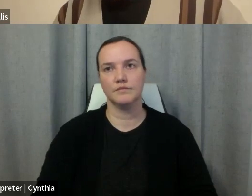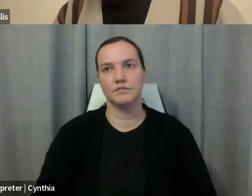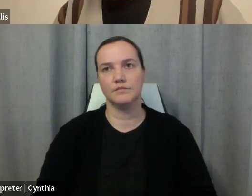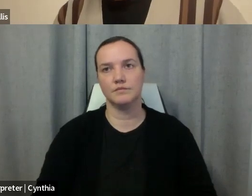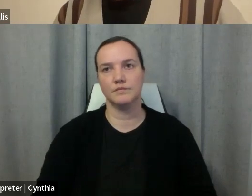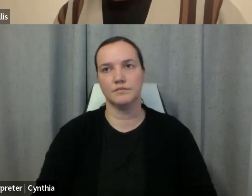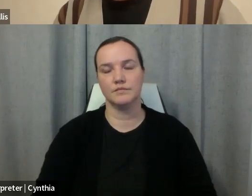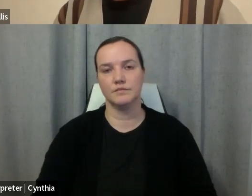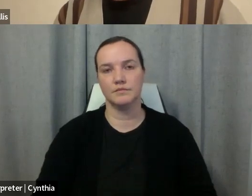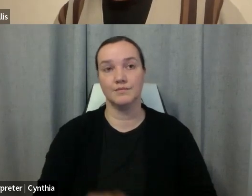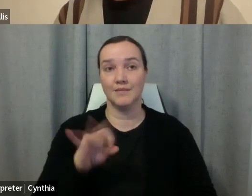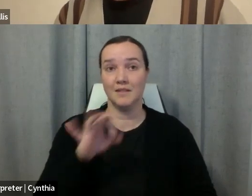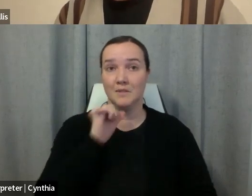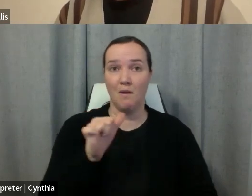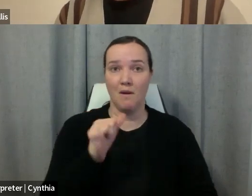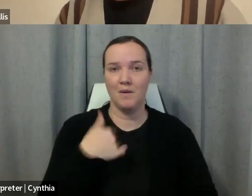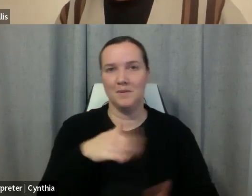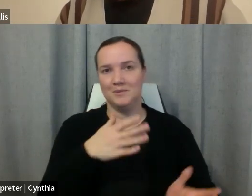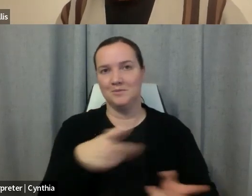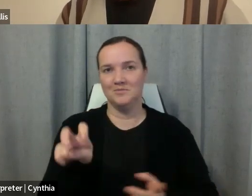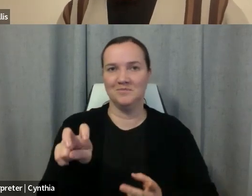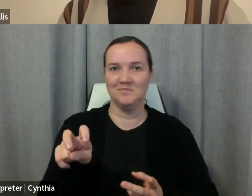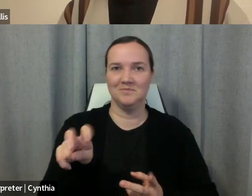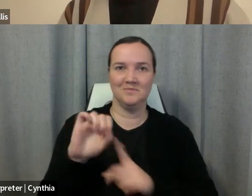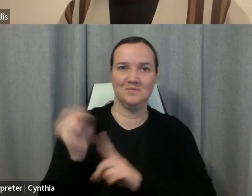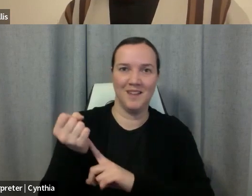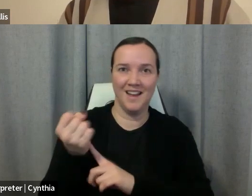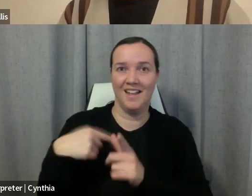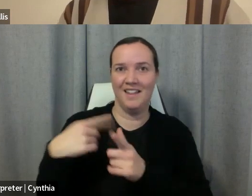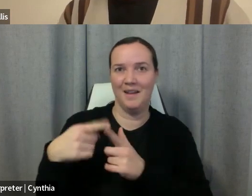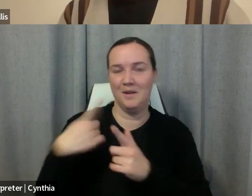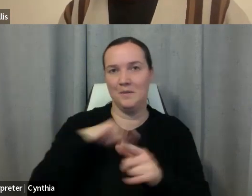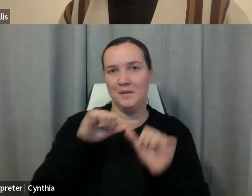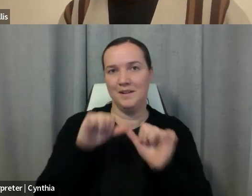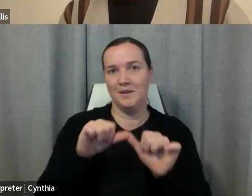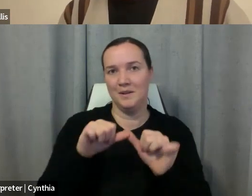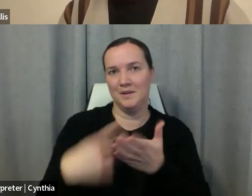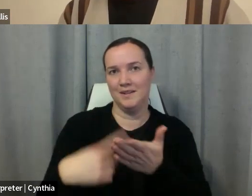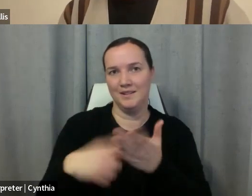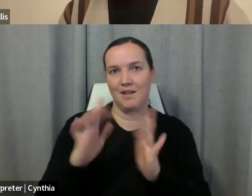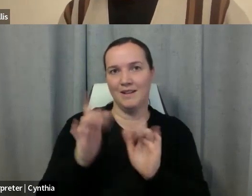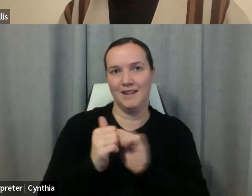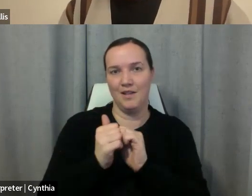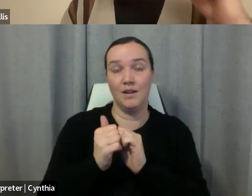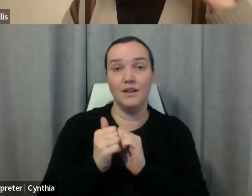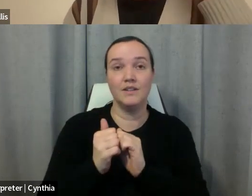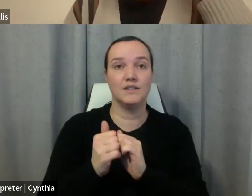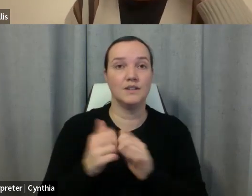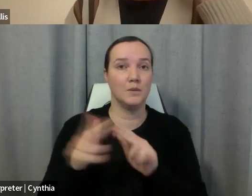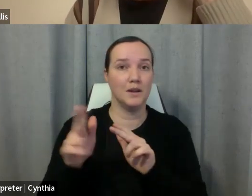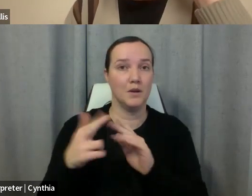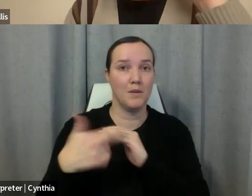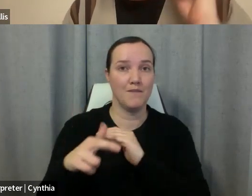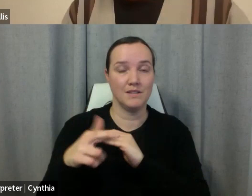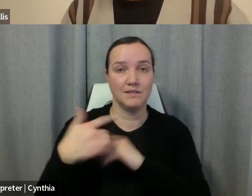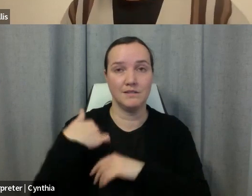And if not, we'll move on to the scenario and then we'll have a discussion online together, on Zoom together. Just quickly to reference, I did see some back and